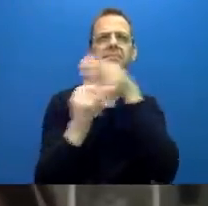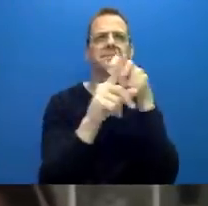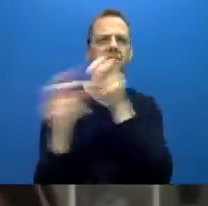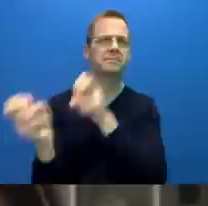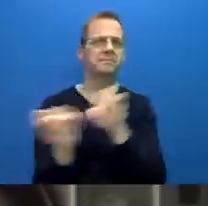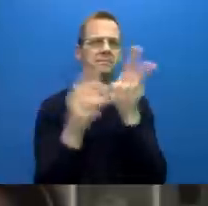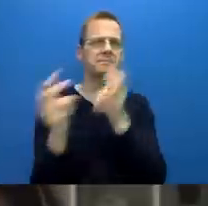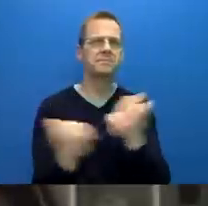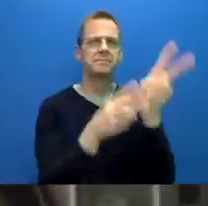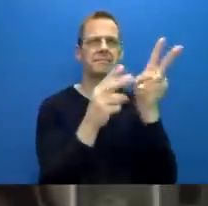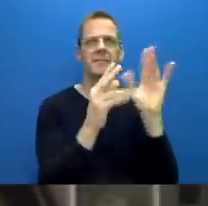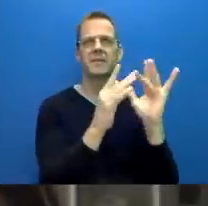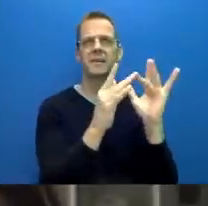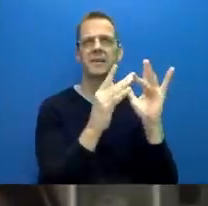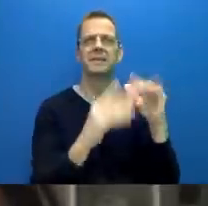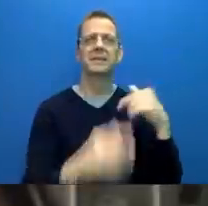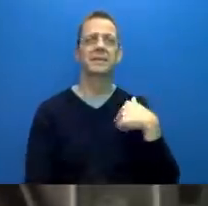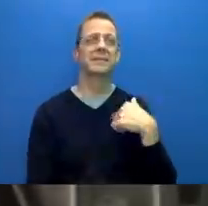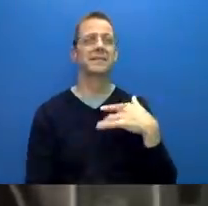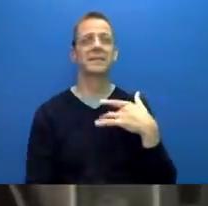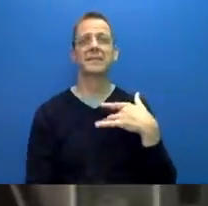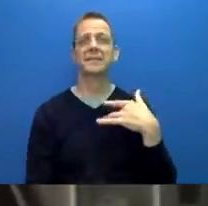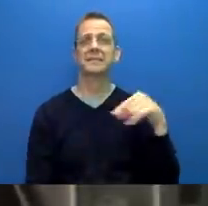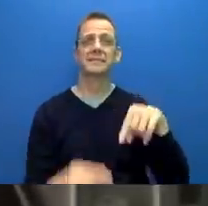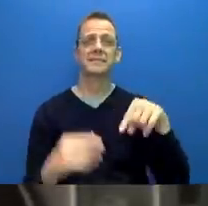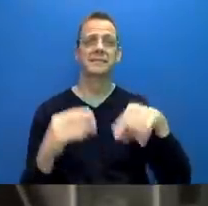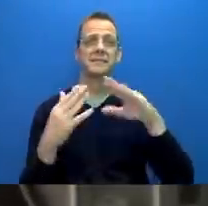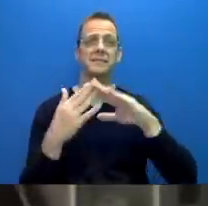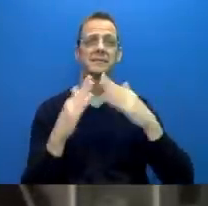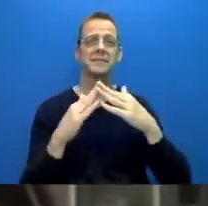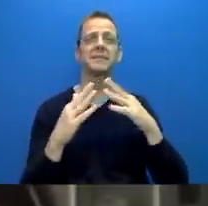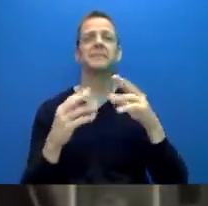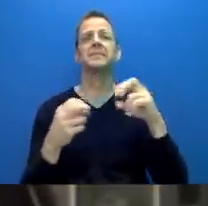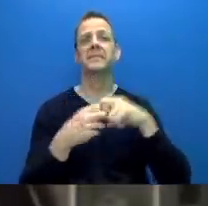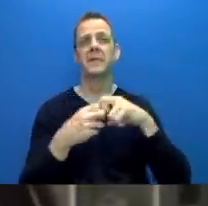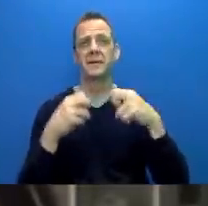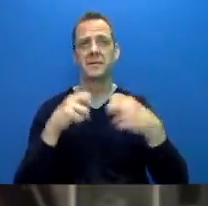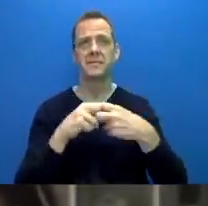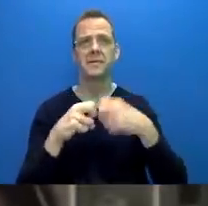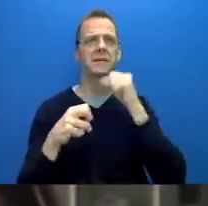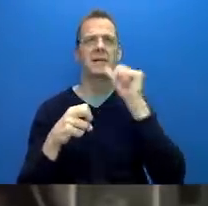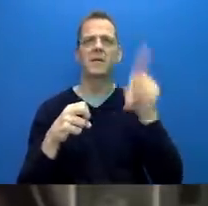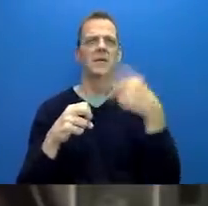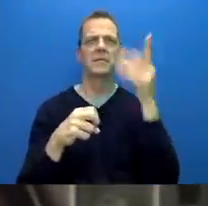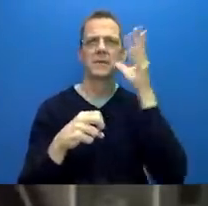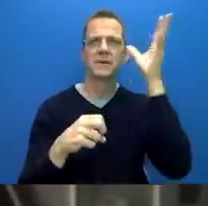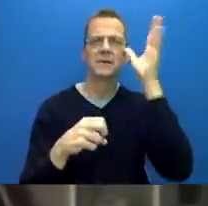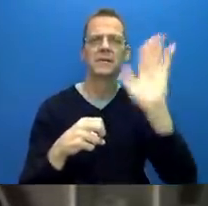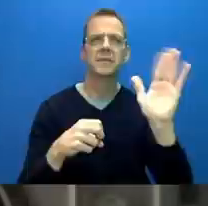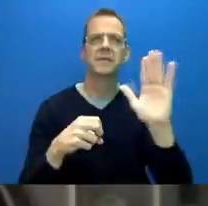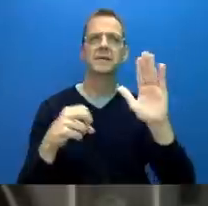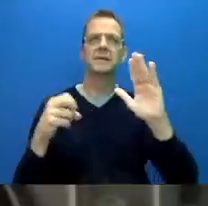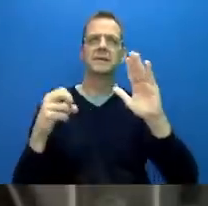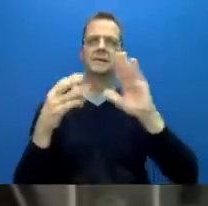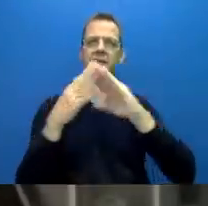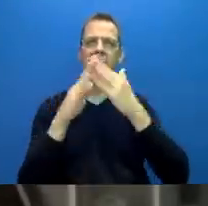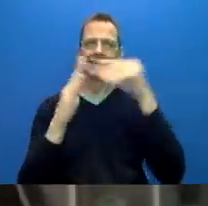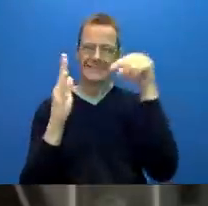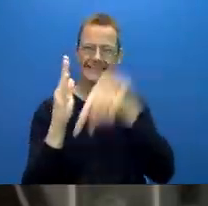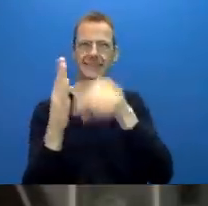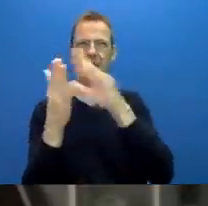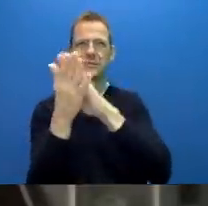not knowing what's happening in the community school that's got a large population of the community's children, then